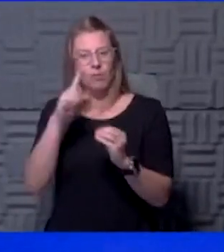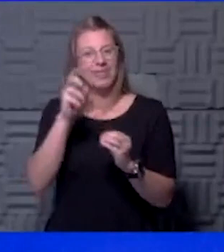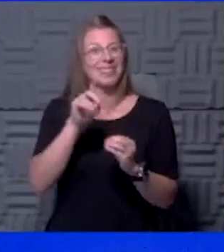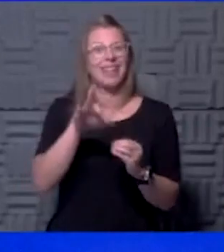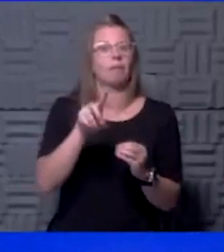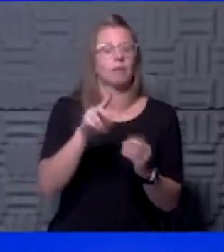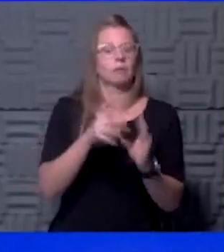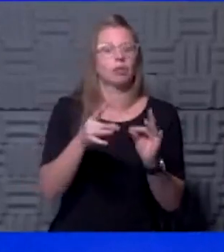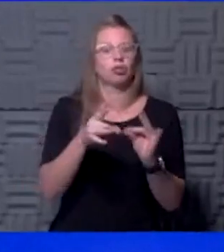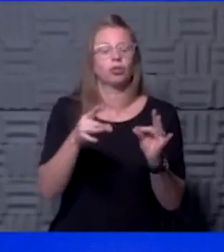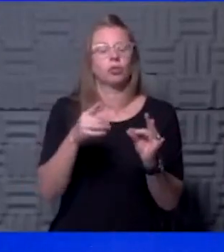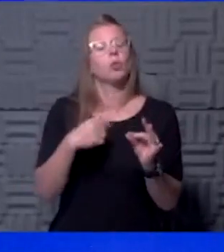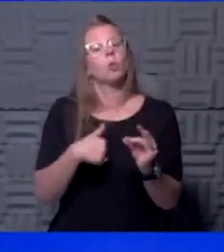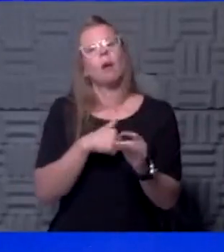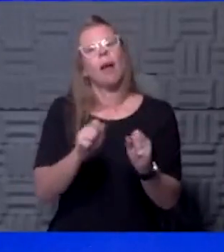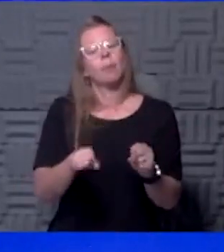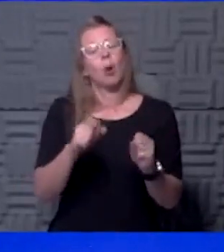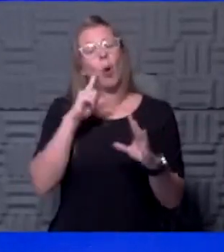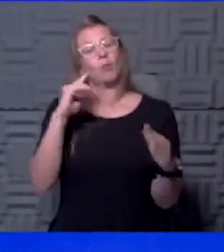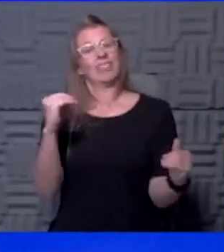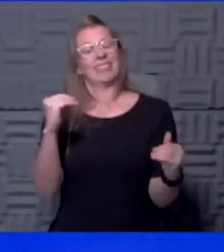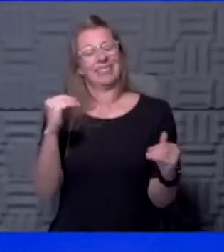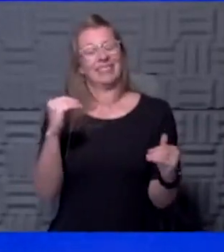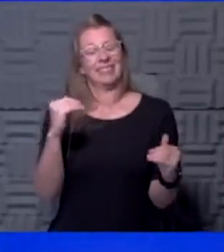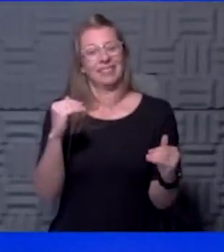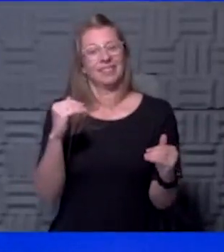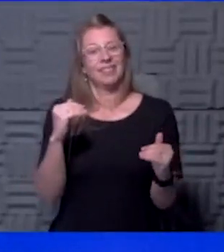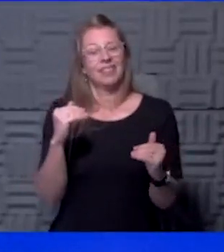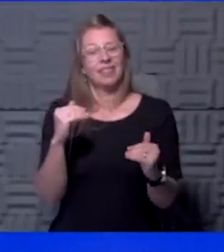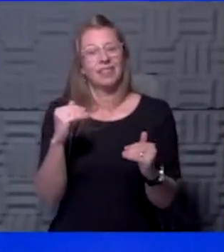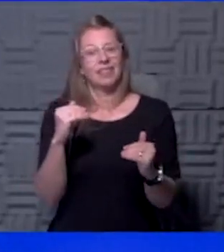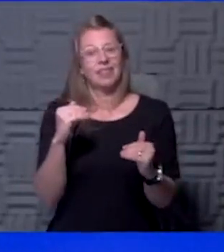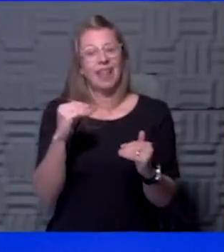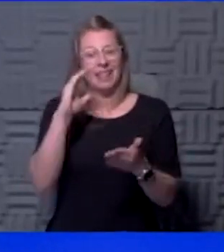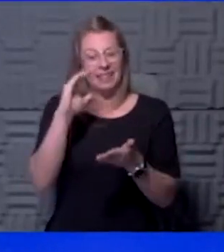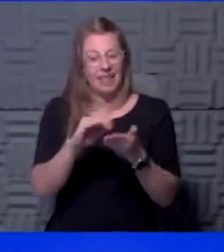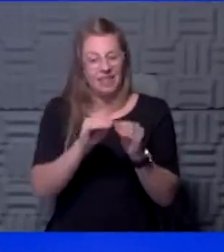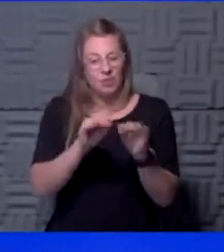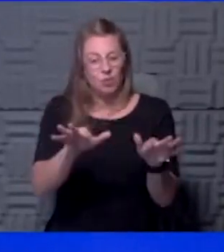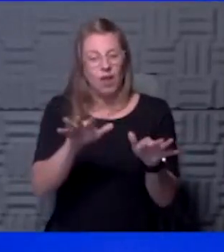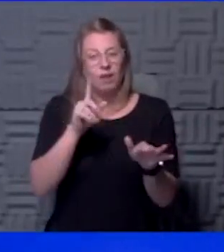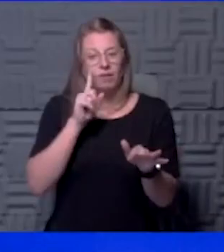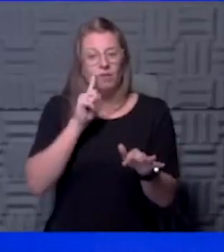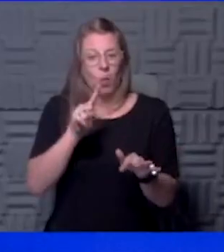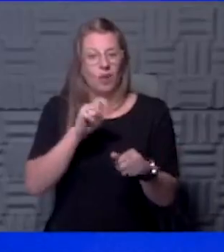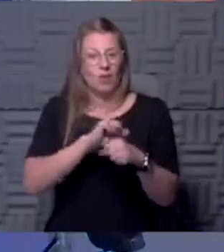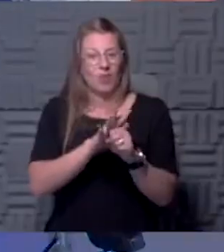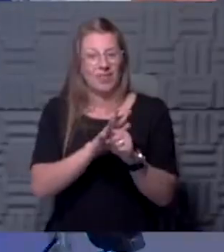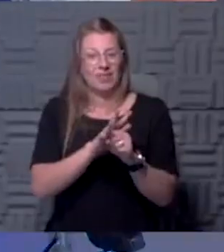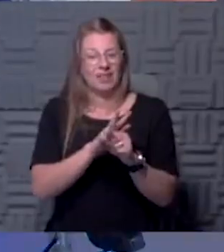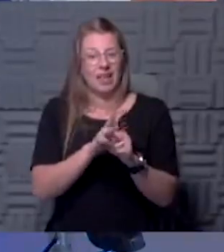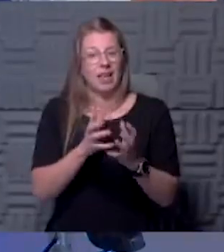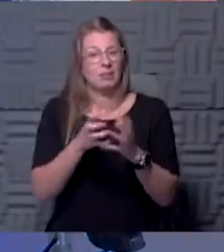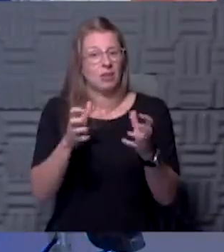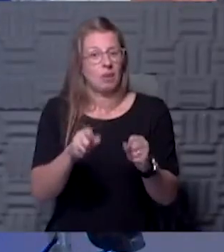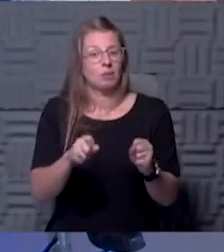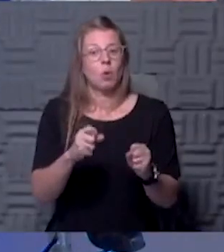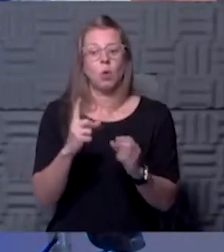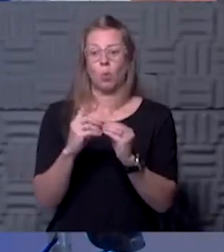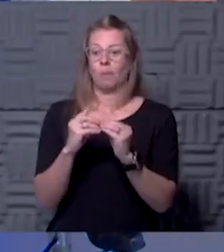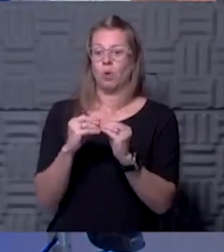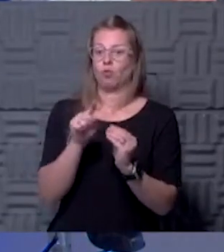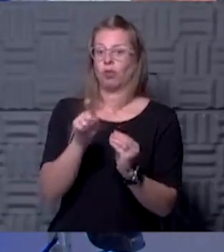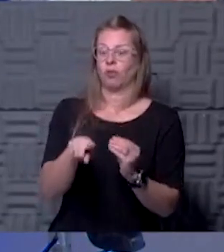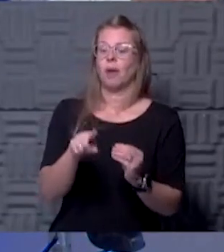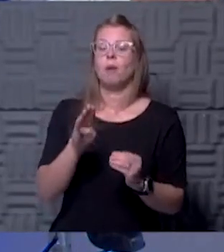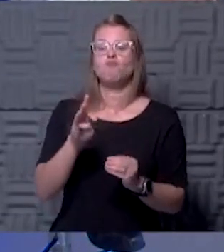said, we are able to hopefully then even lessen the spread of the disease as much as possible. All right, time for one more question, Jill. All